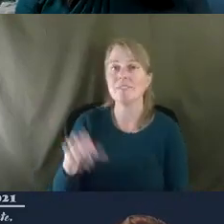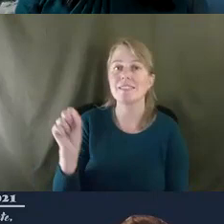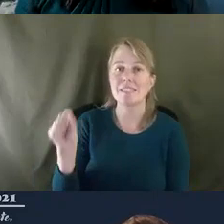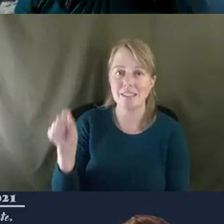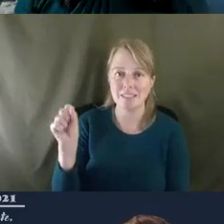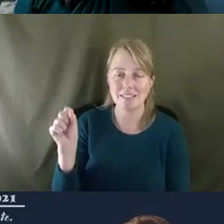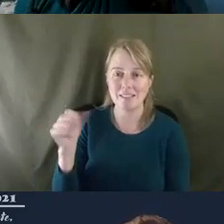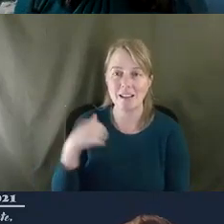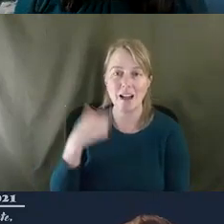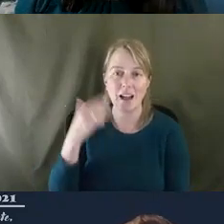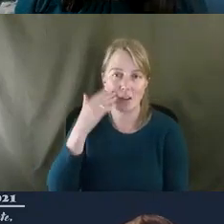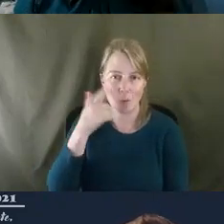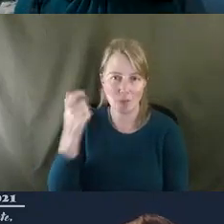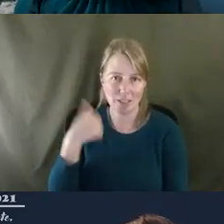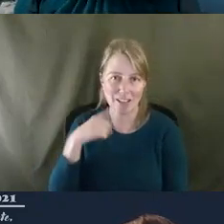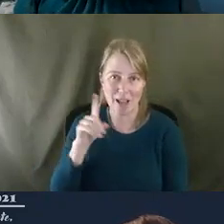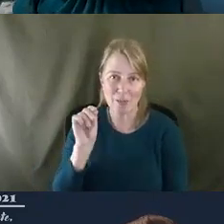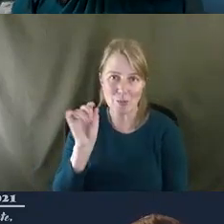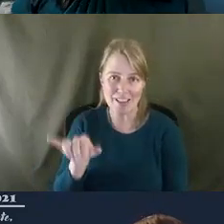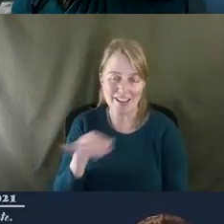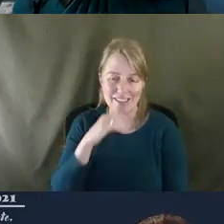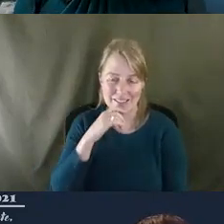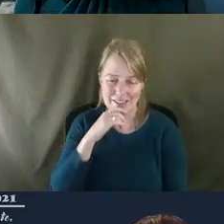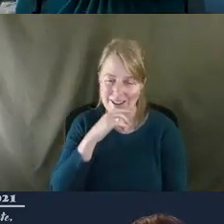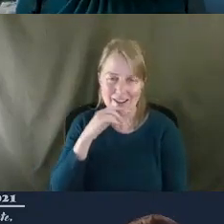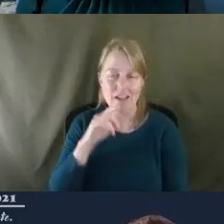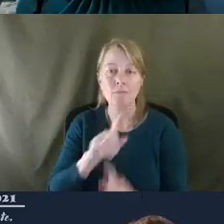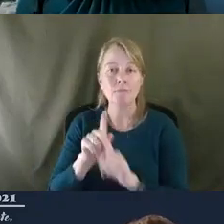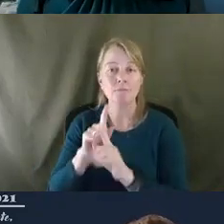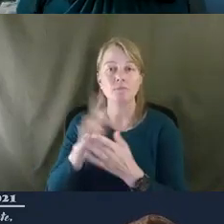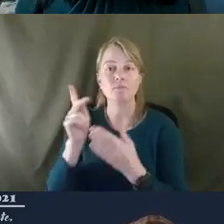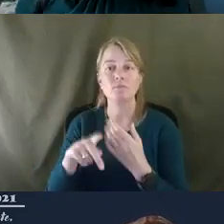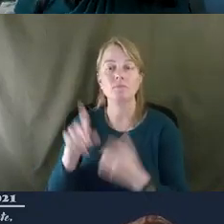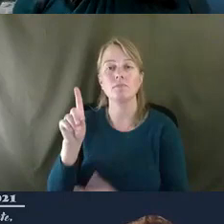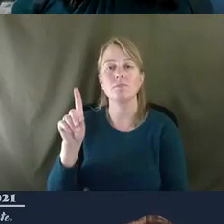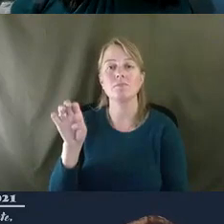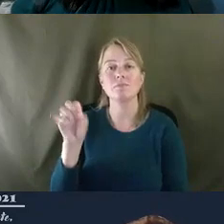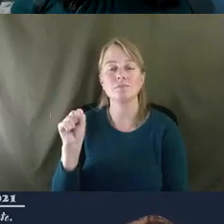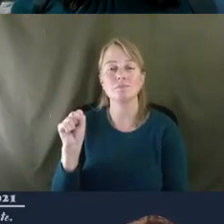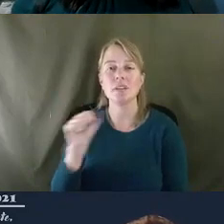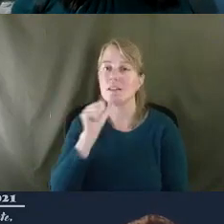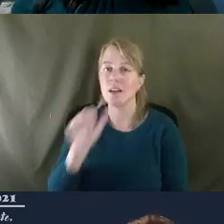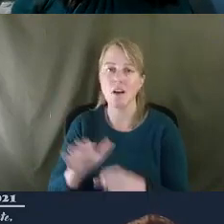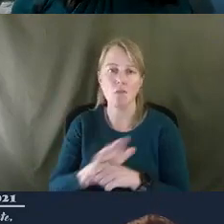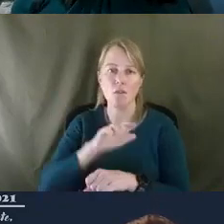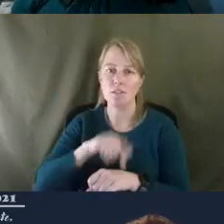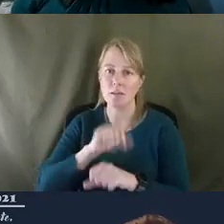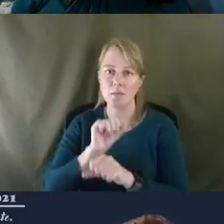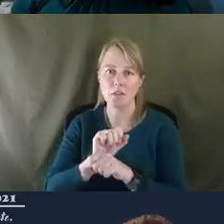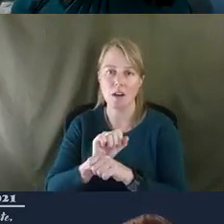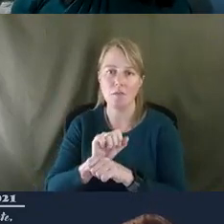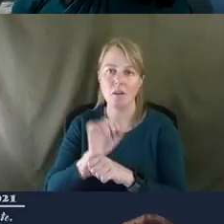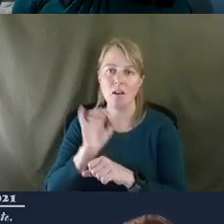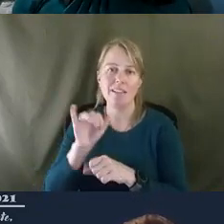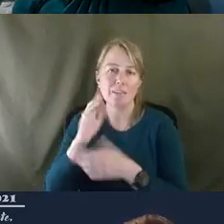And I know that because I do that. The mentorship program at DES is not my full-time job. It is only a little